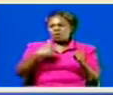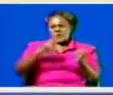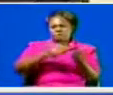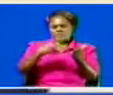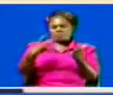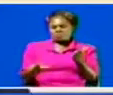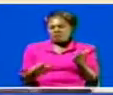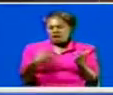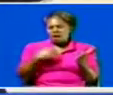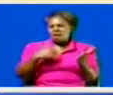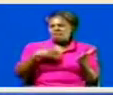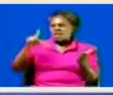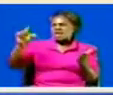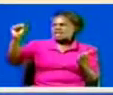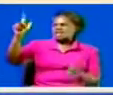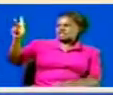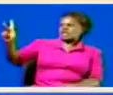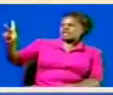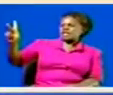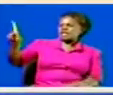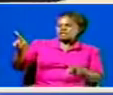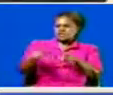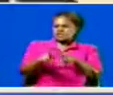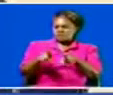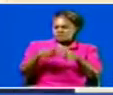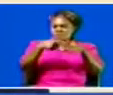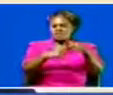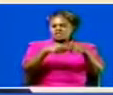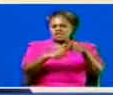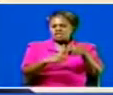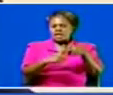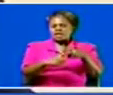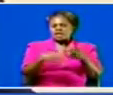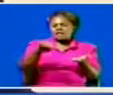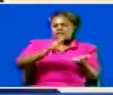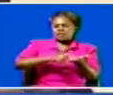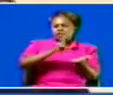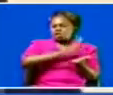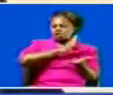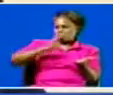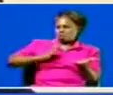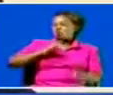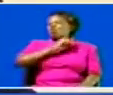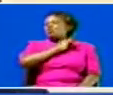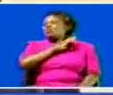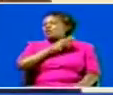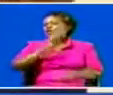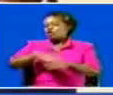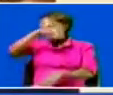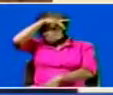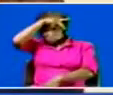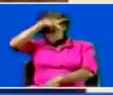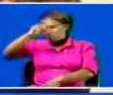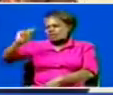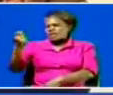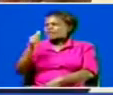Kenya School of Law? How come the EIB, the Engineers Registration Board, is screaming about the people we are turning out? How is it that the